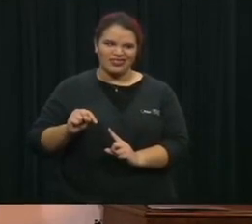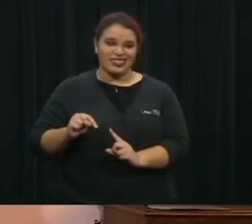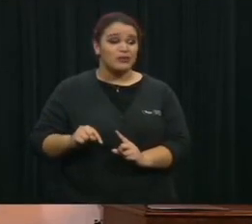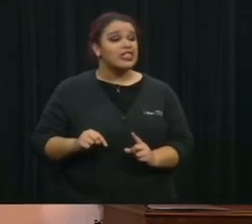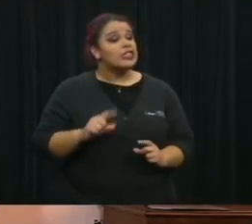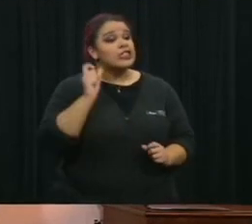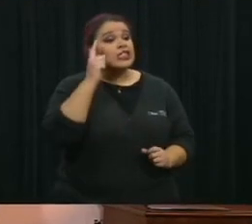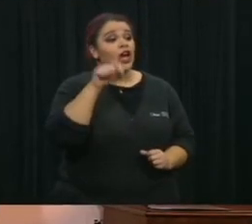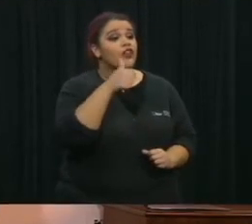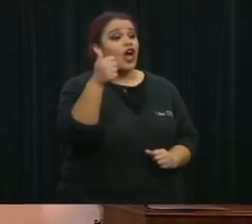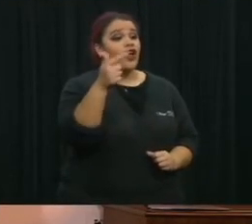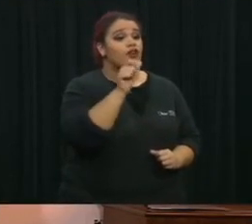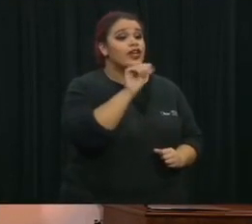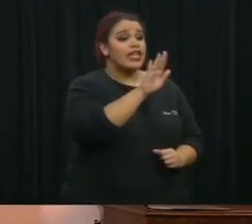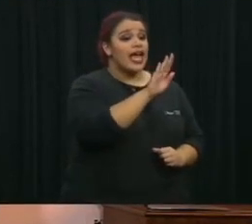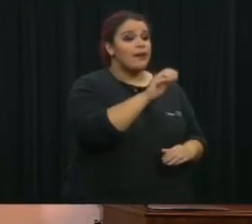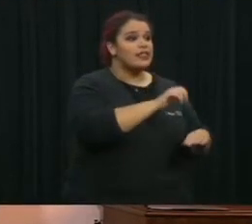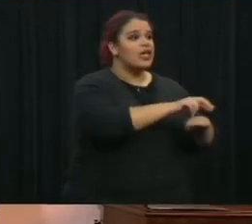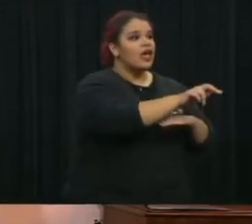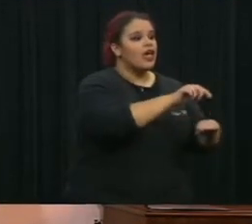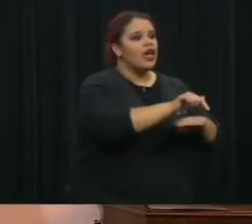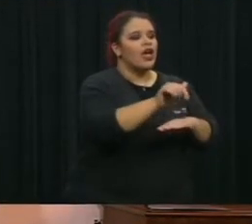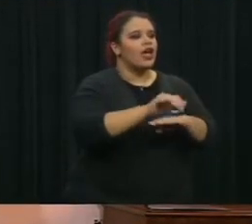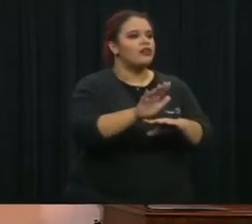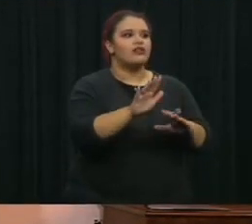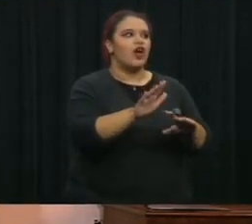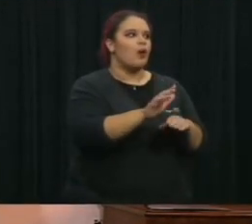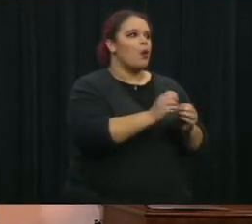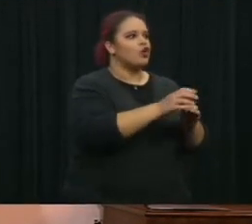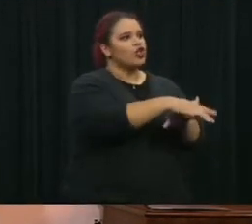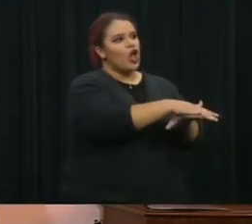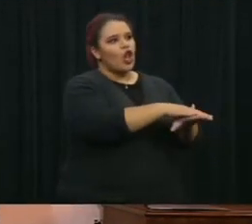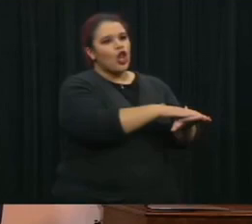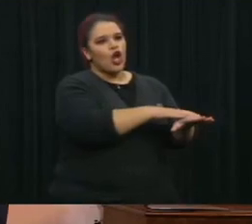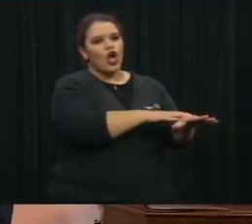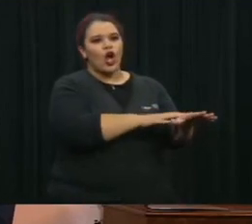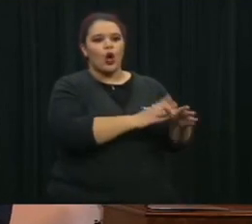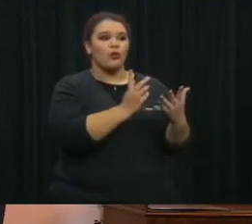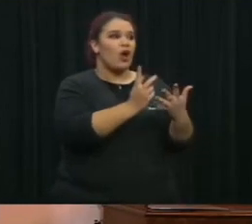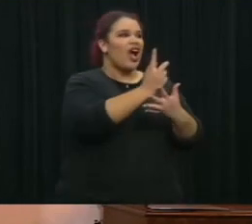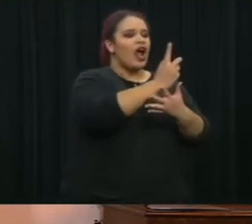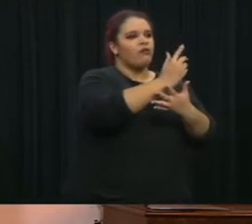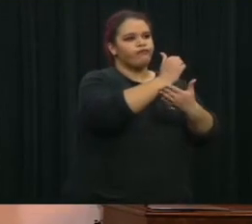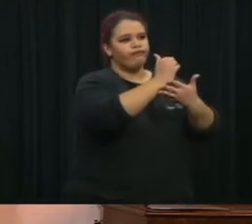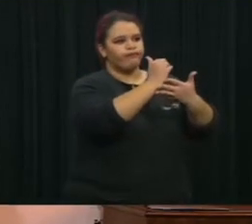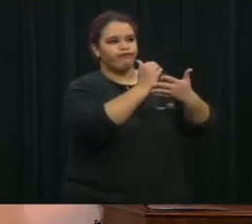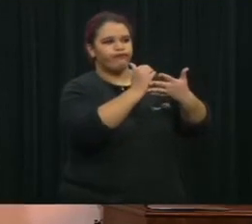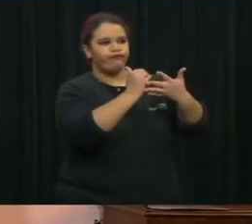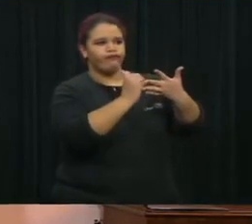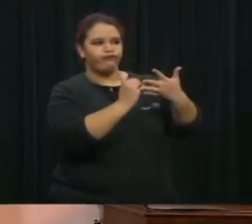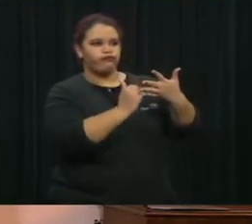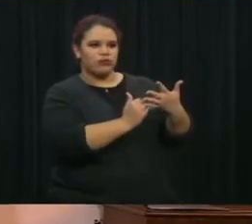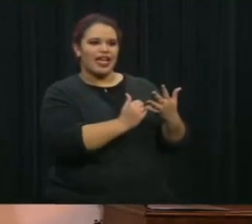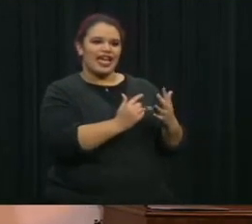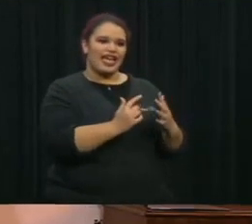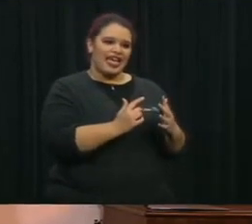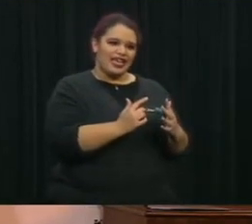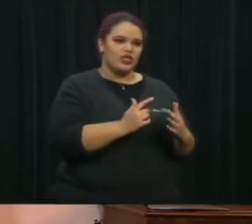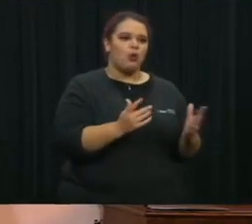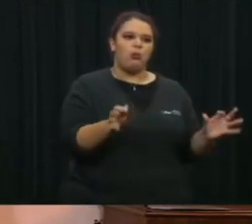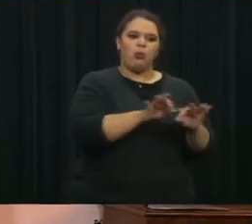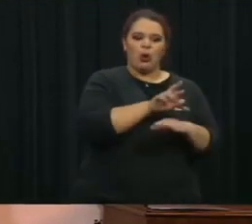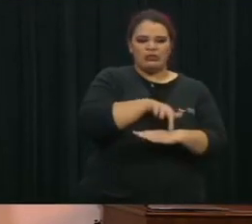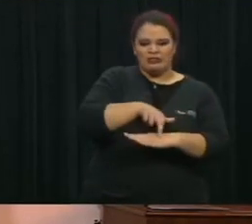of prioritization of resources based on the cases states have, or if they're one of those really